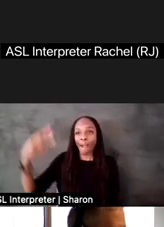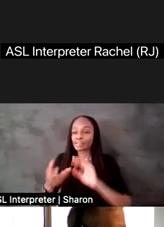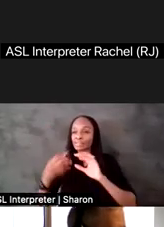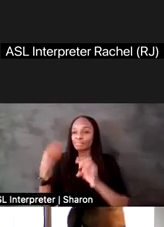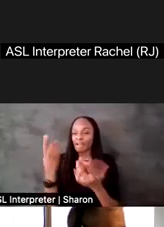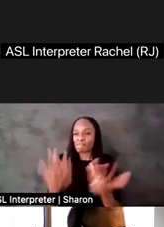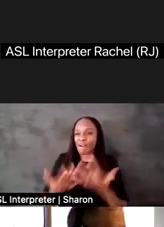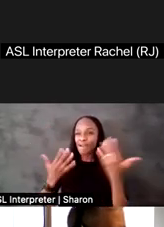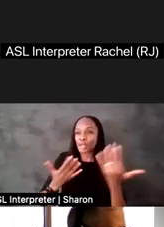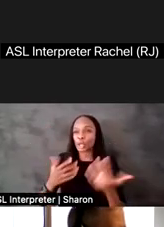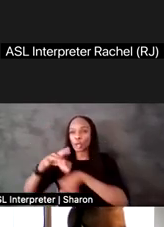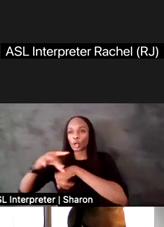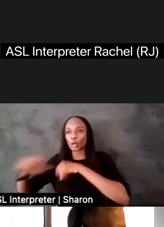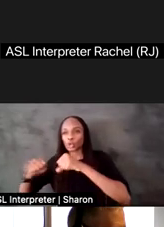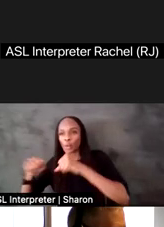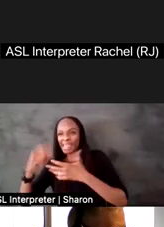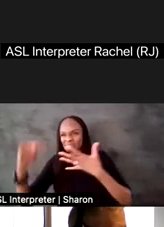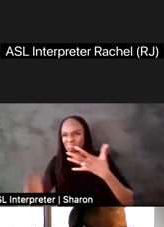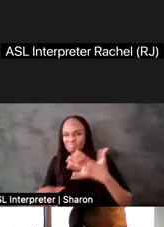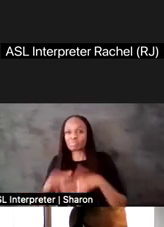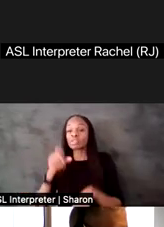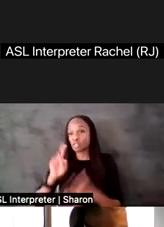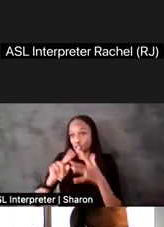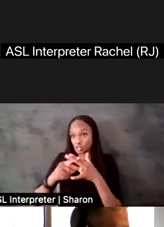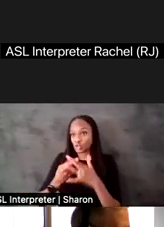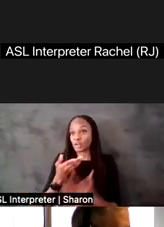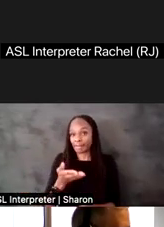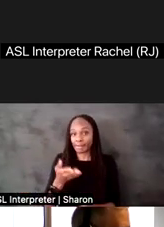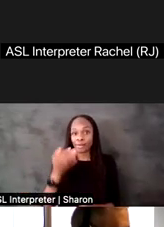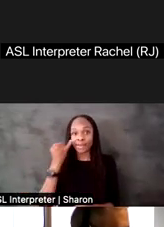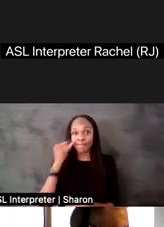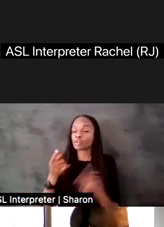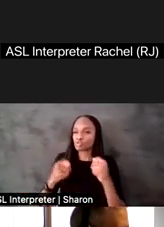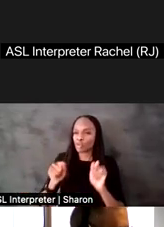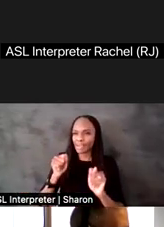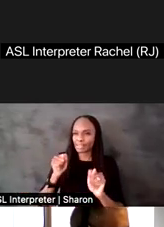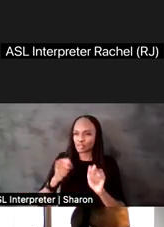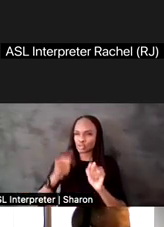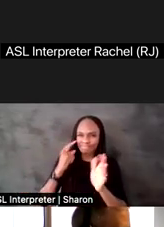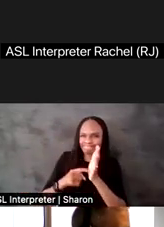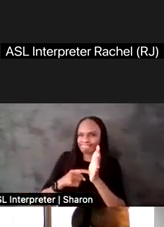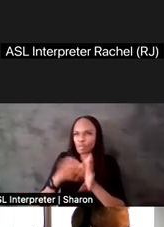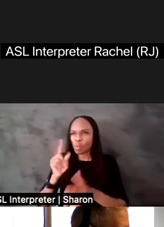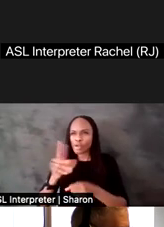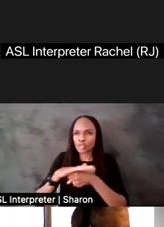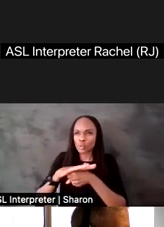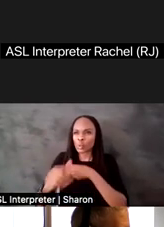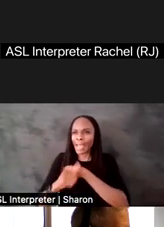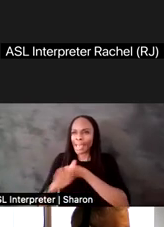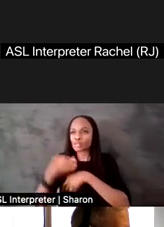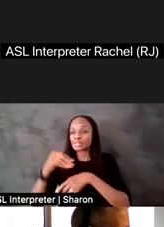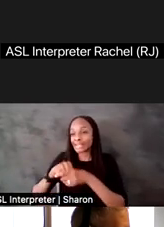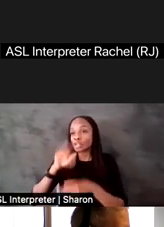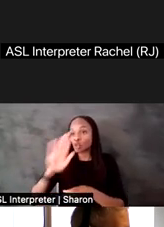earthquakes. So that is where you should start when you're trying to identify the local hazards in your area or in